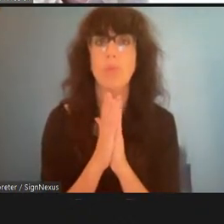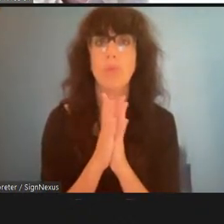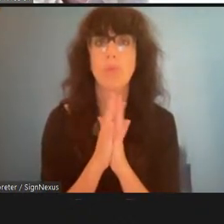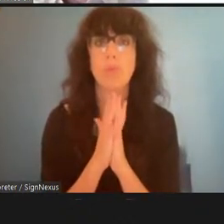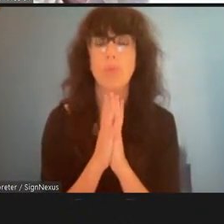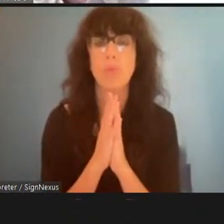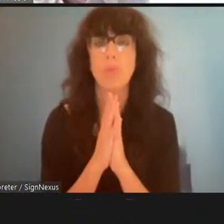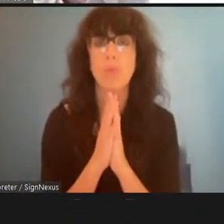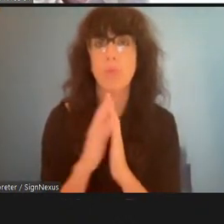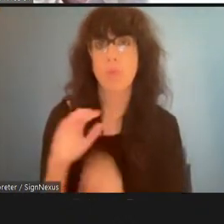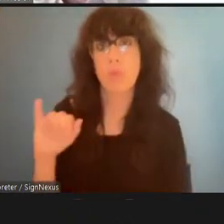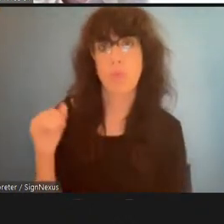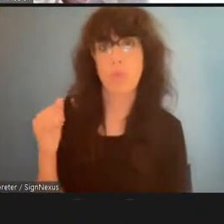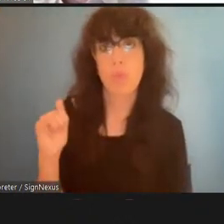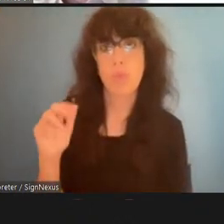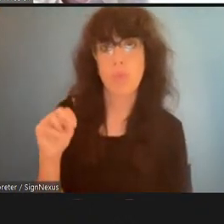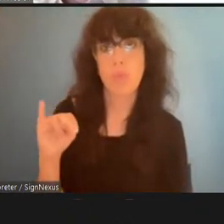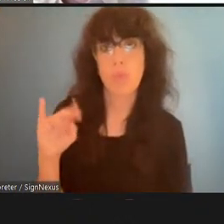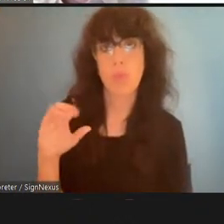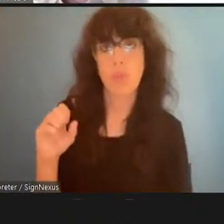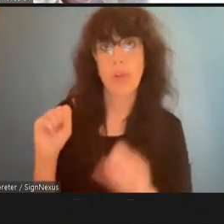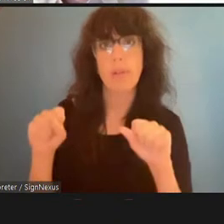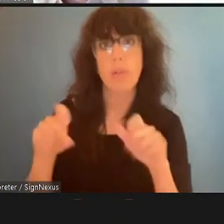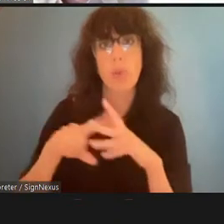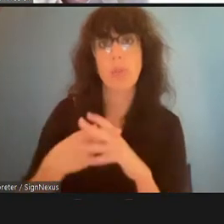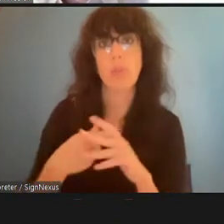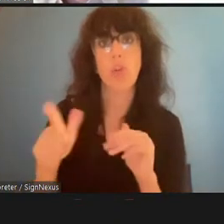janice you may begin your remarks